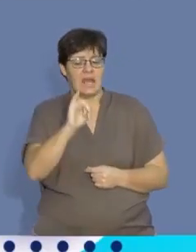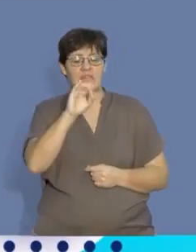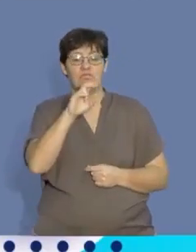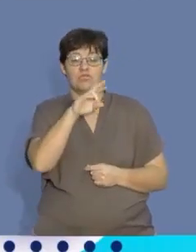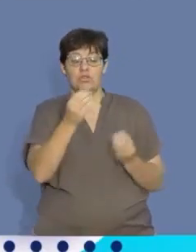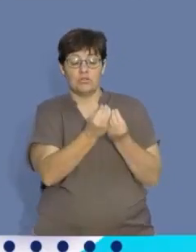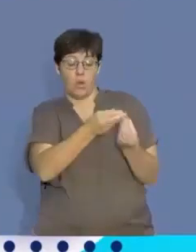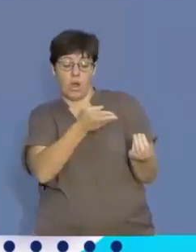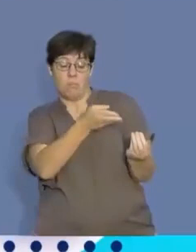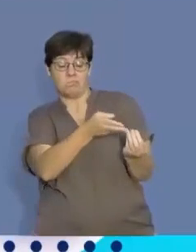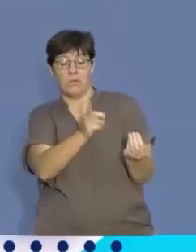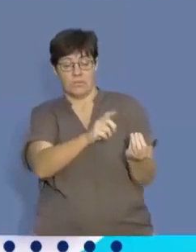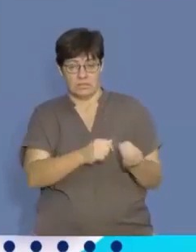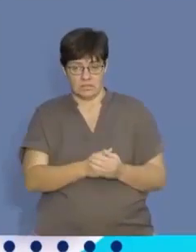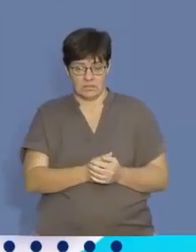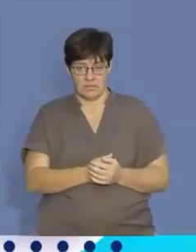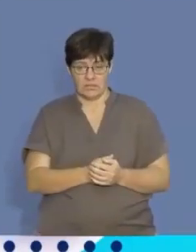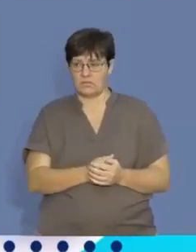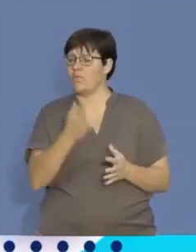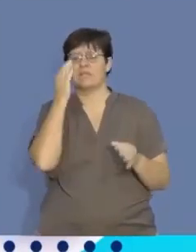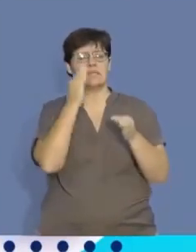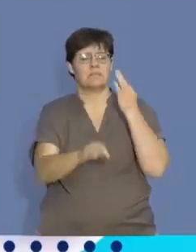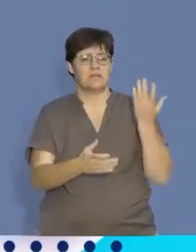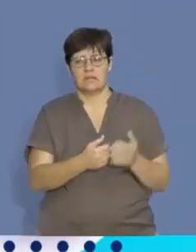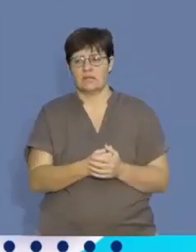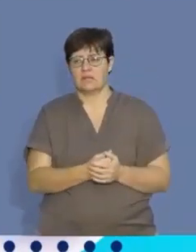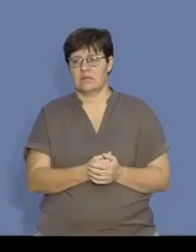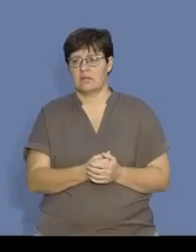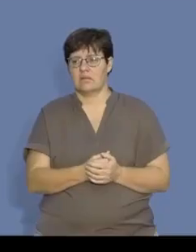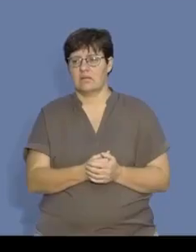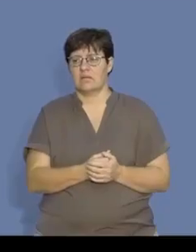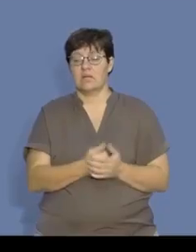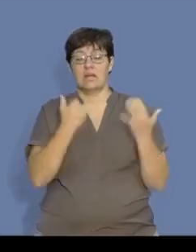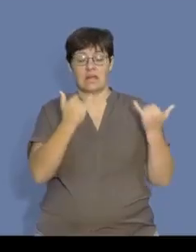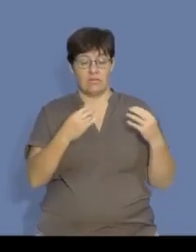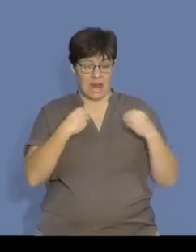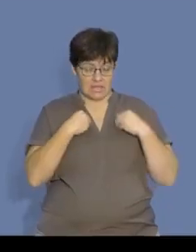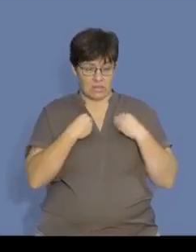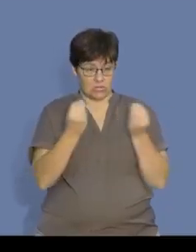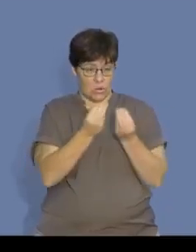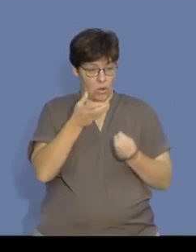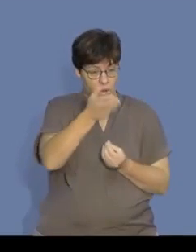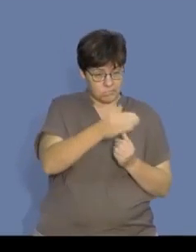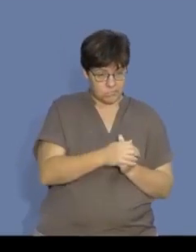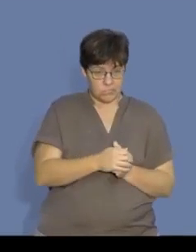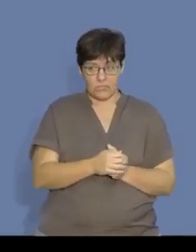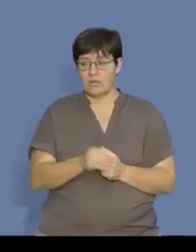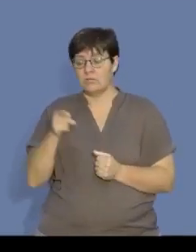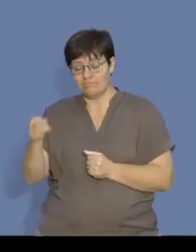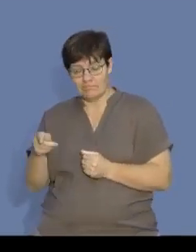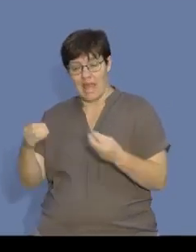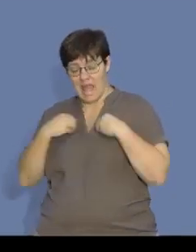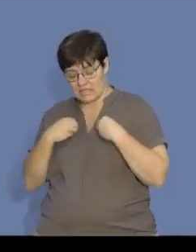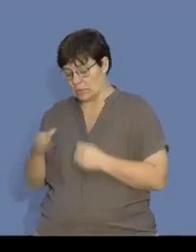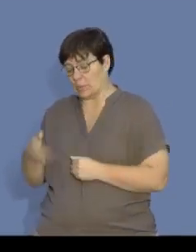inventory. So now it's absolutely simple. I've got my current assets with stock and I've got